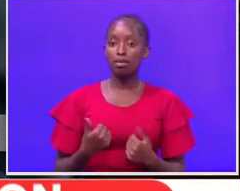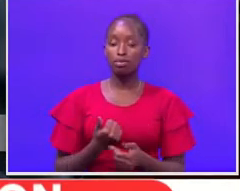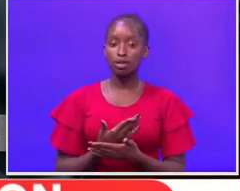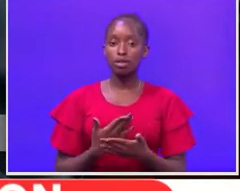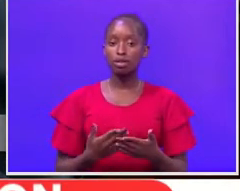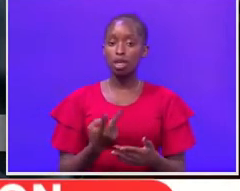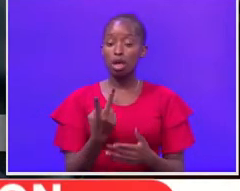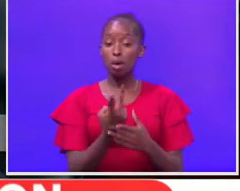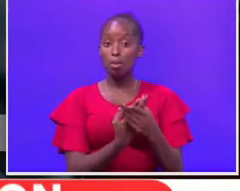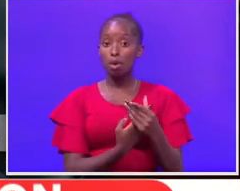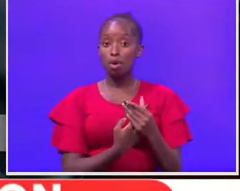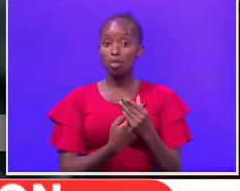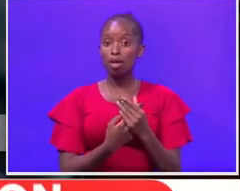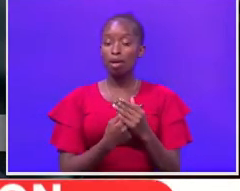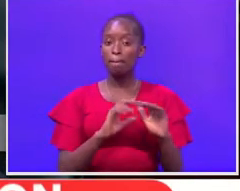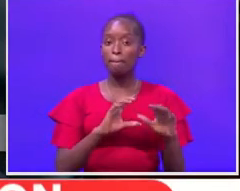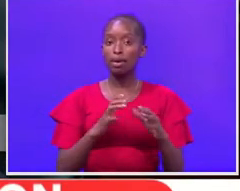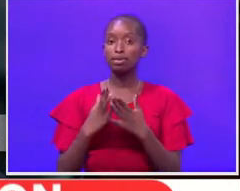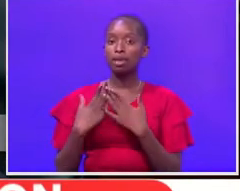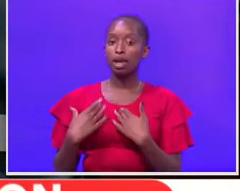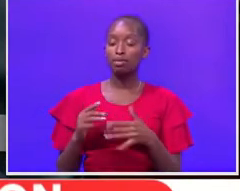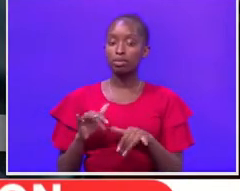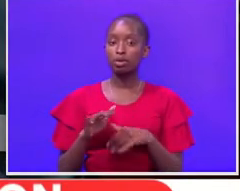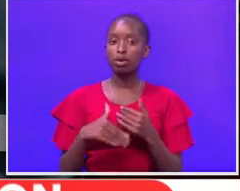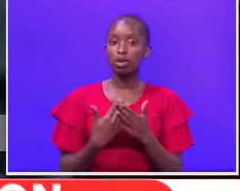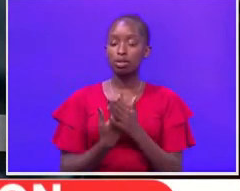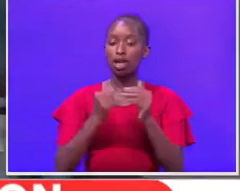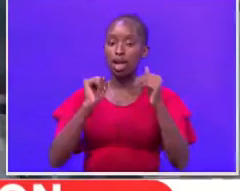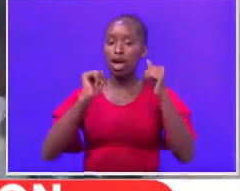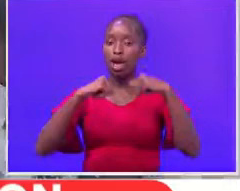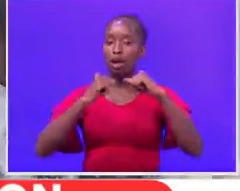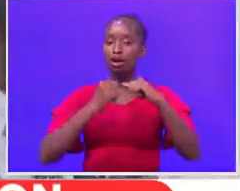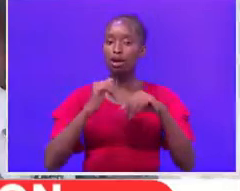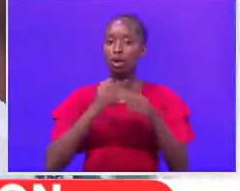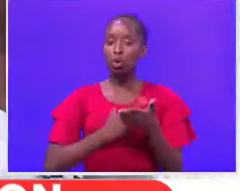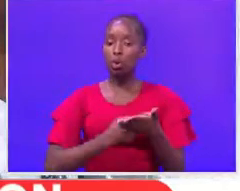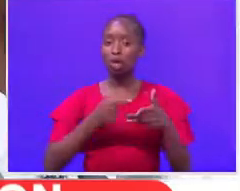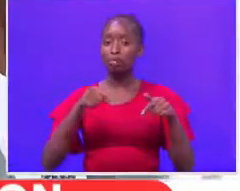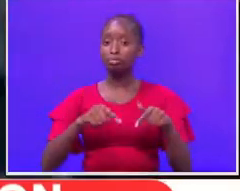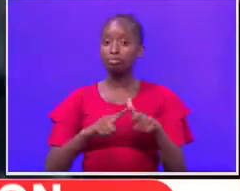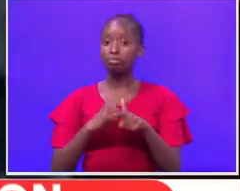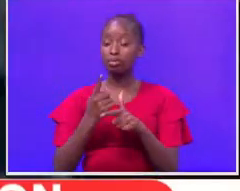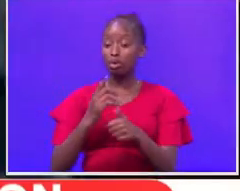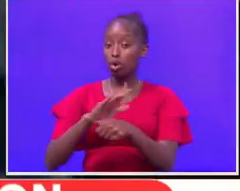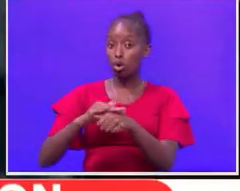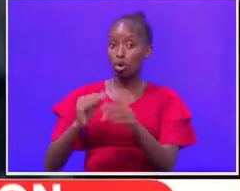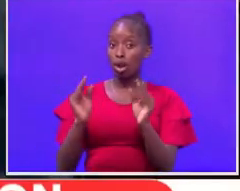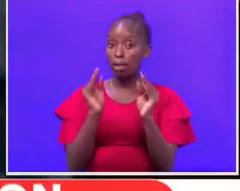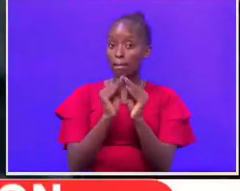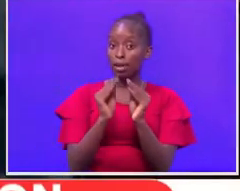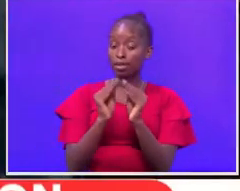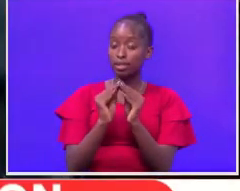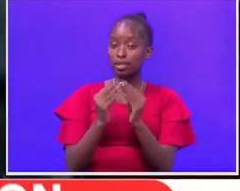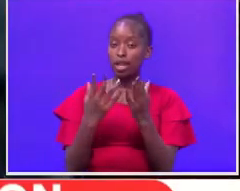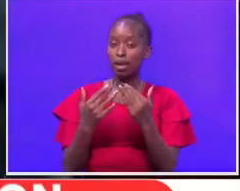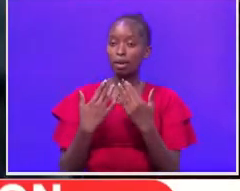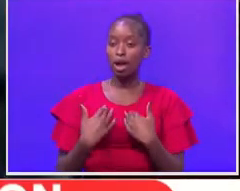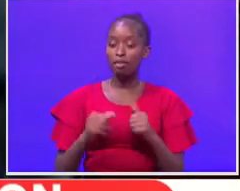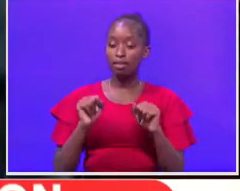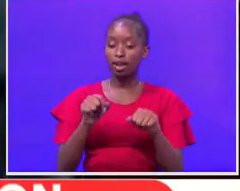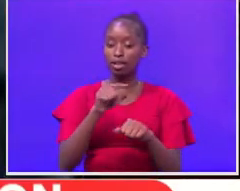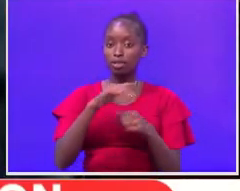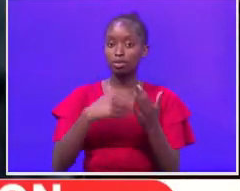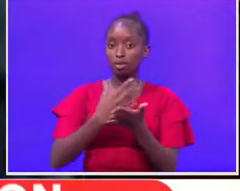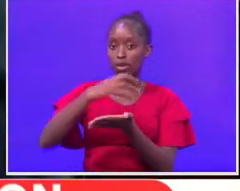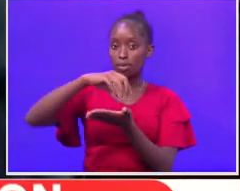both parties were yet to sit at the table. So we have agreed that within this week, the ministry then calls for a meeting so that then matters that are